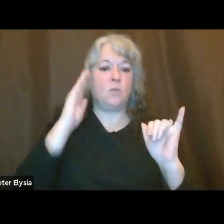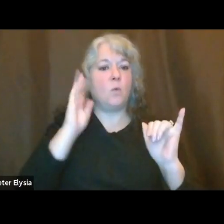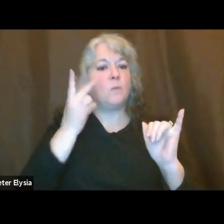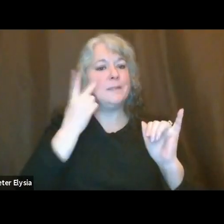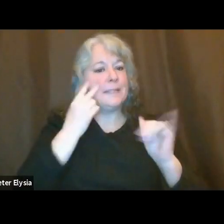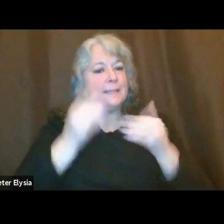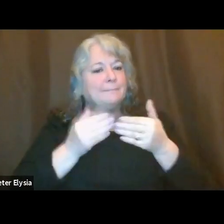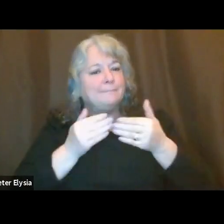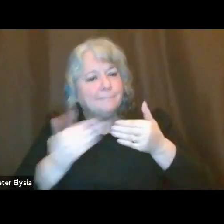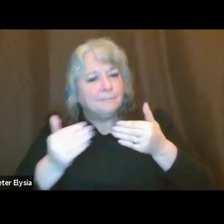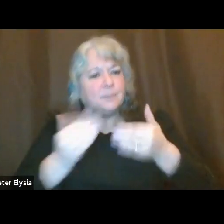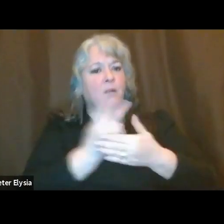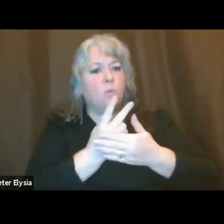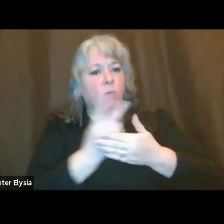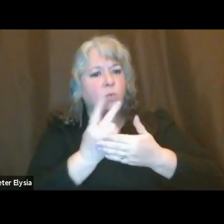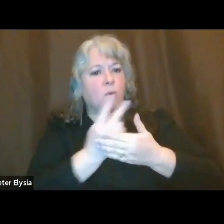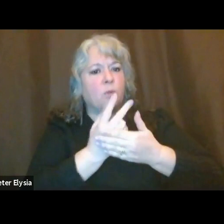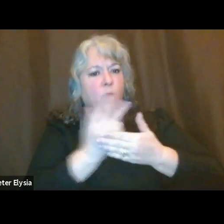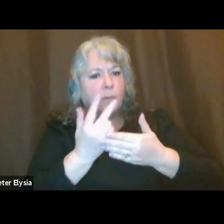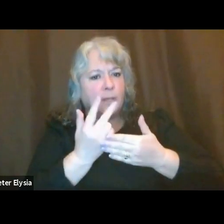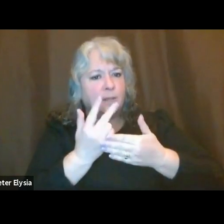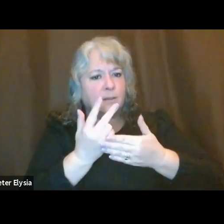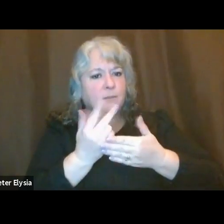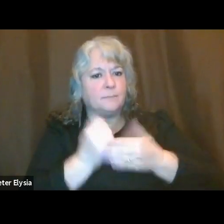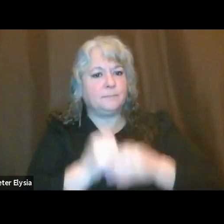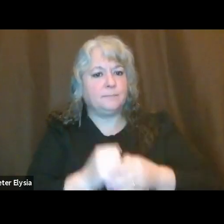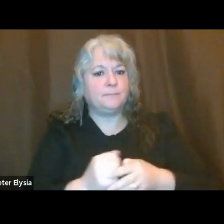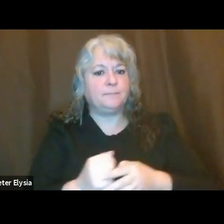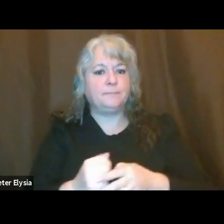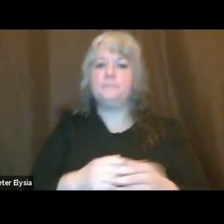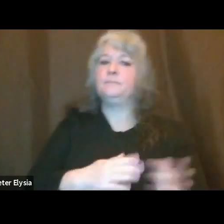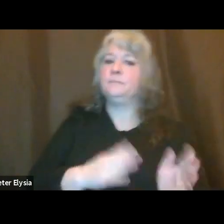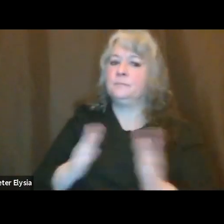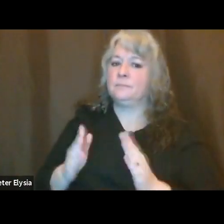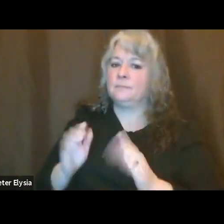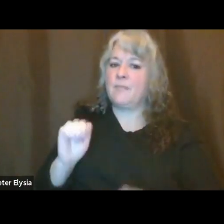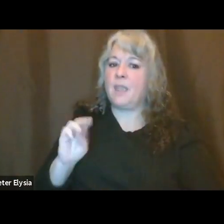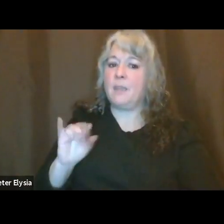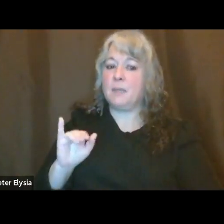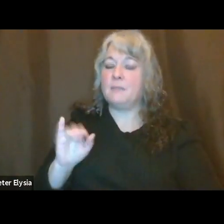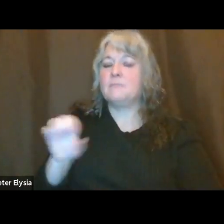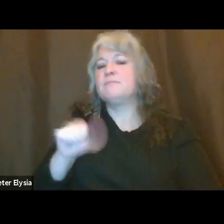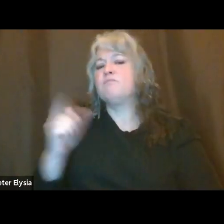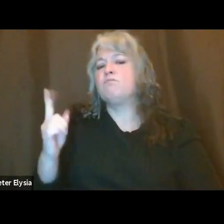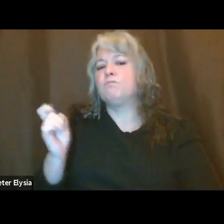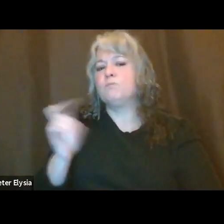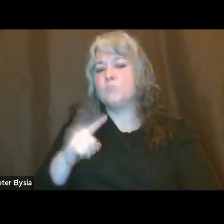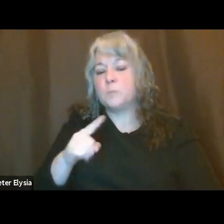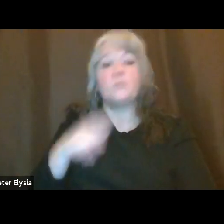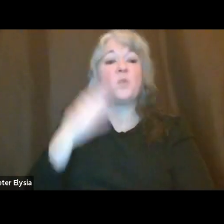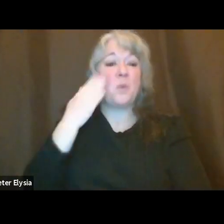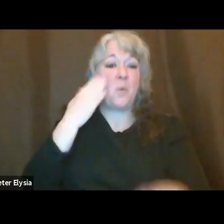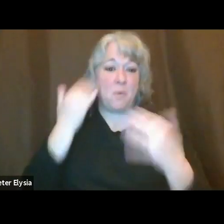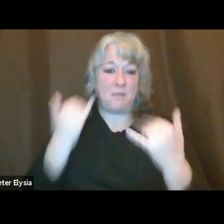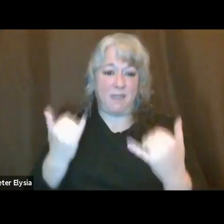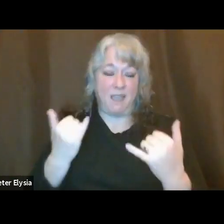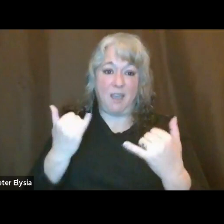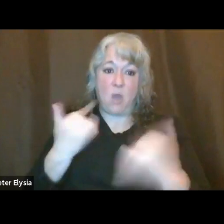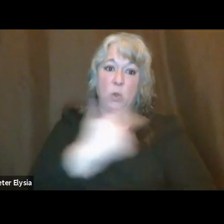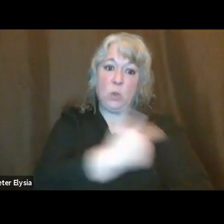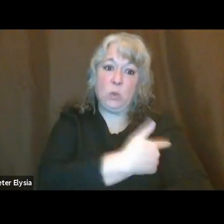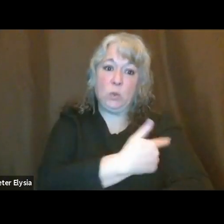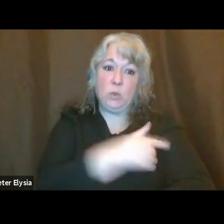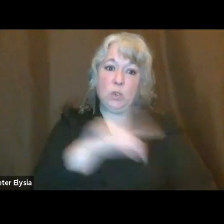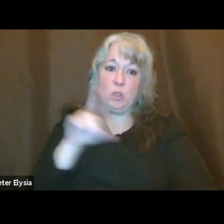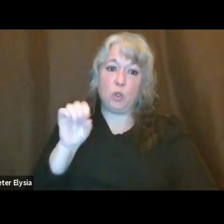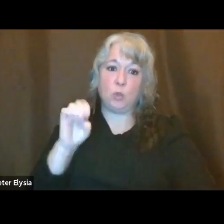weeks. Okay. And then another one, people, you know, obviously we know the doses are very limited and people are having